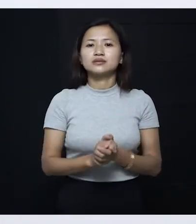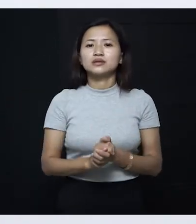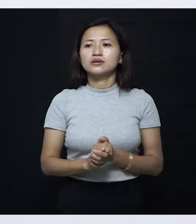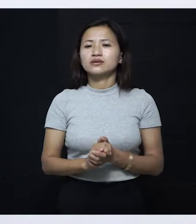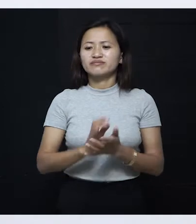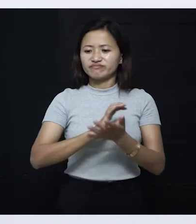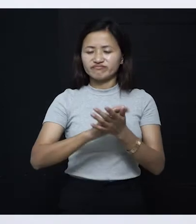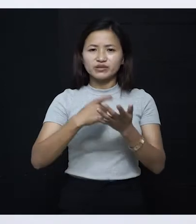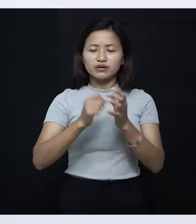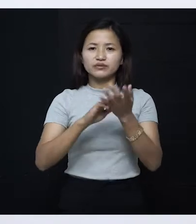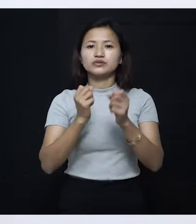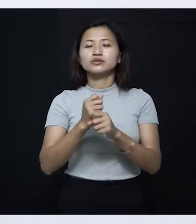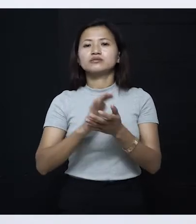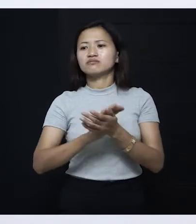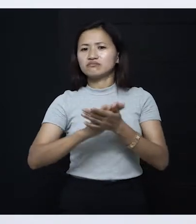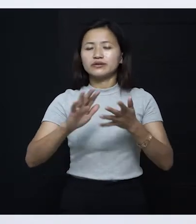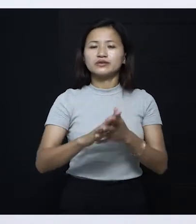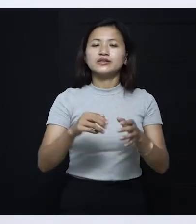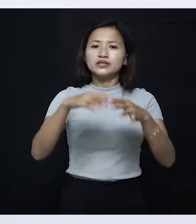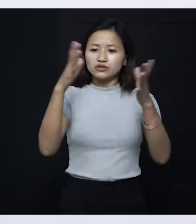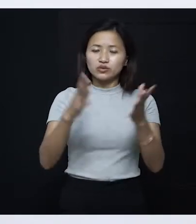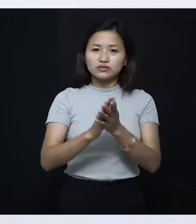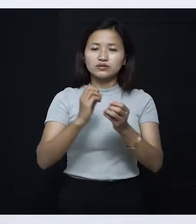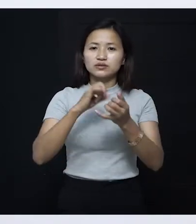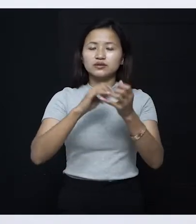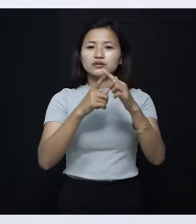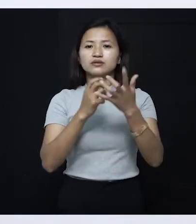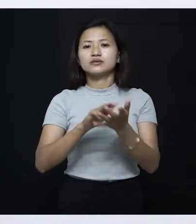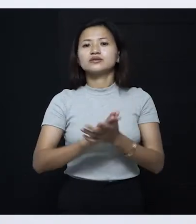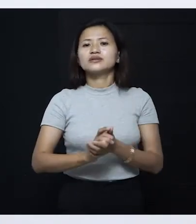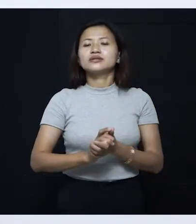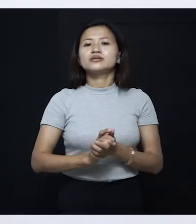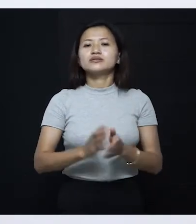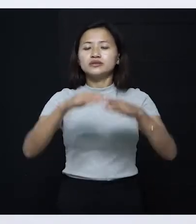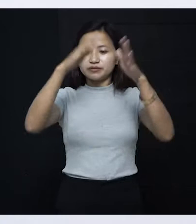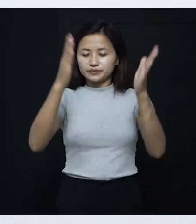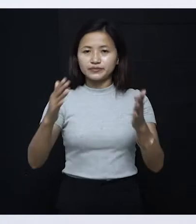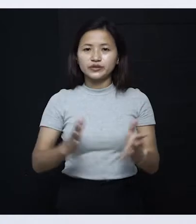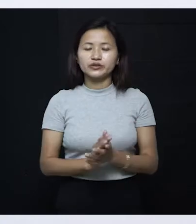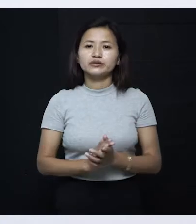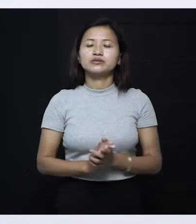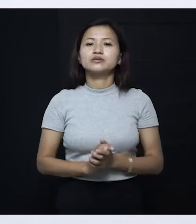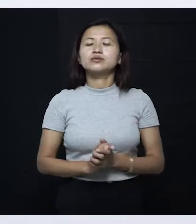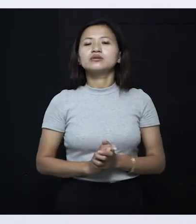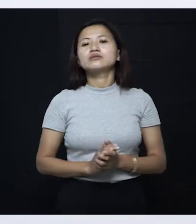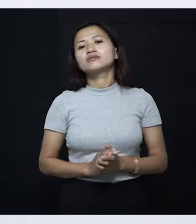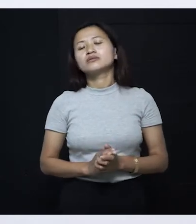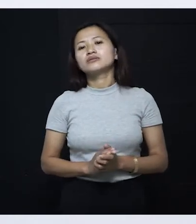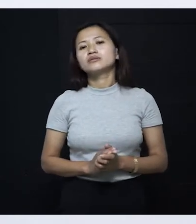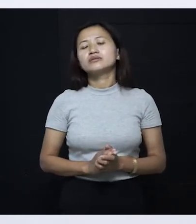is roughly triangular in shape, okay. The state of Nagaland is roughly triangular. You all know the shape